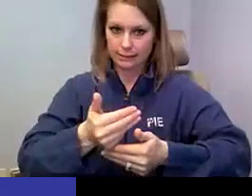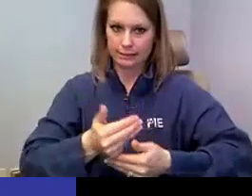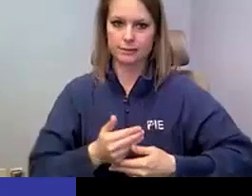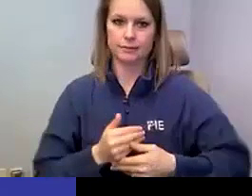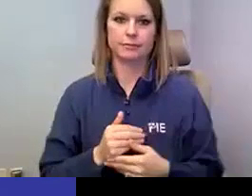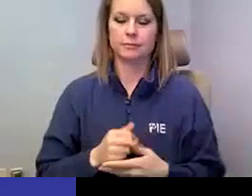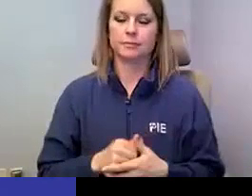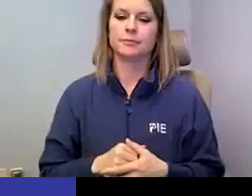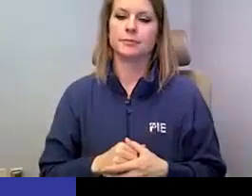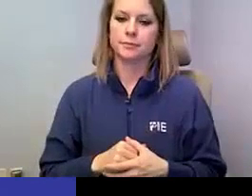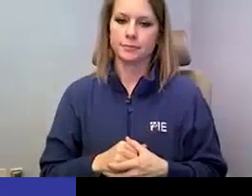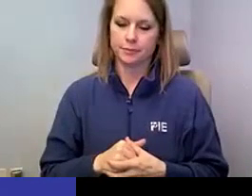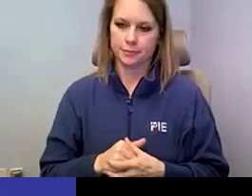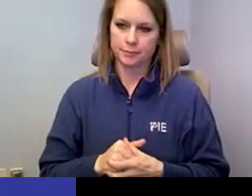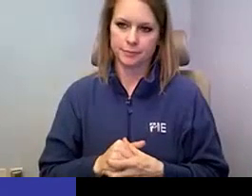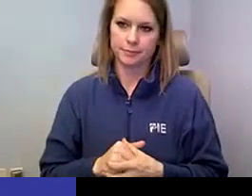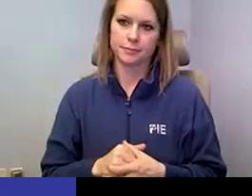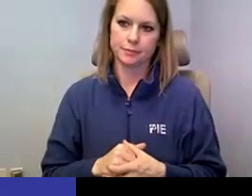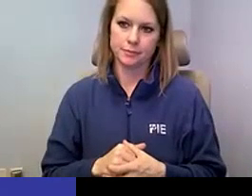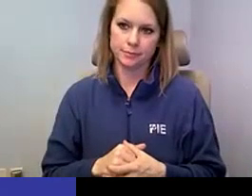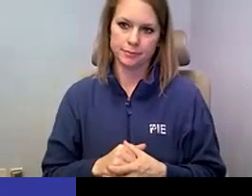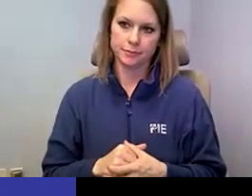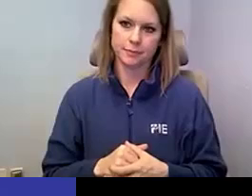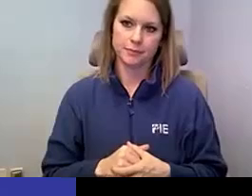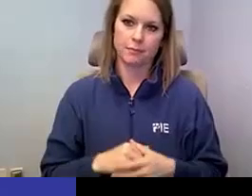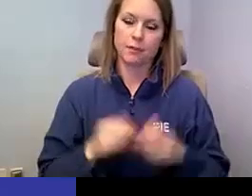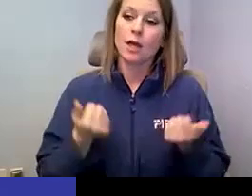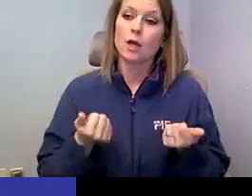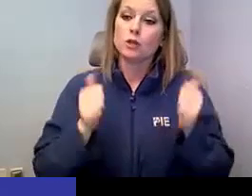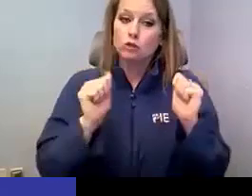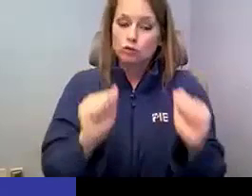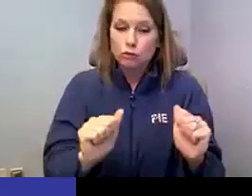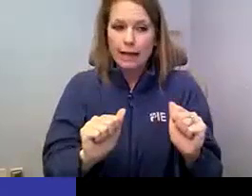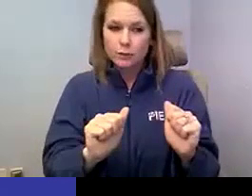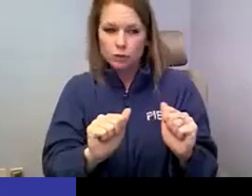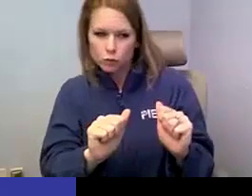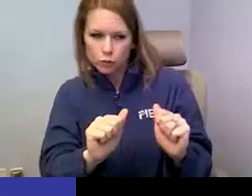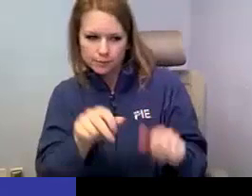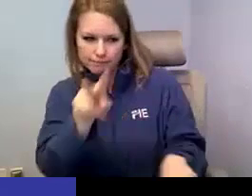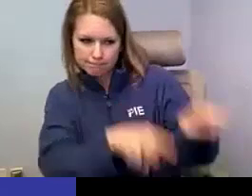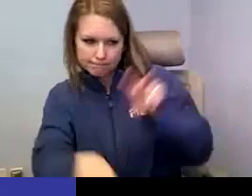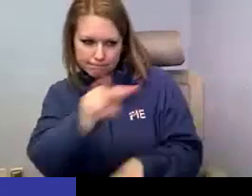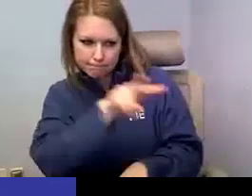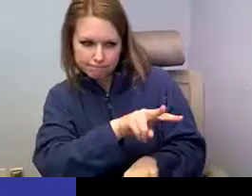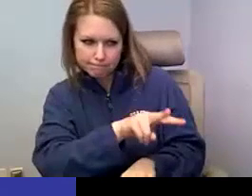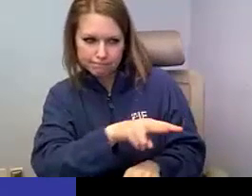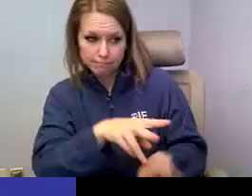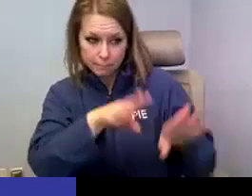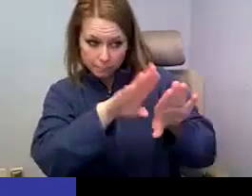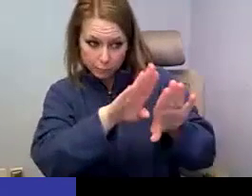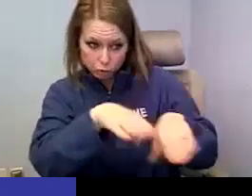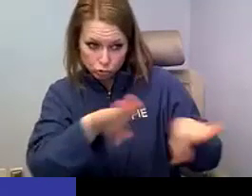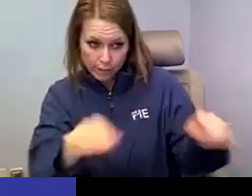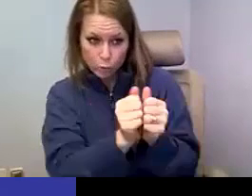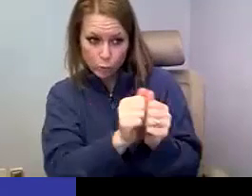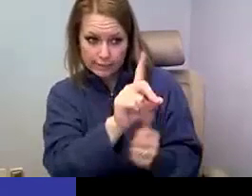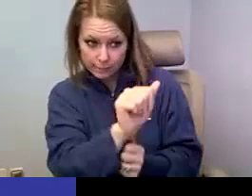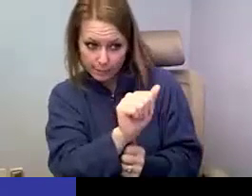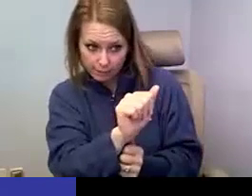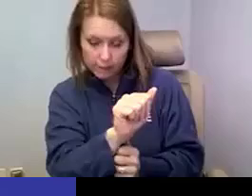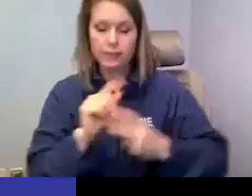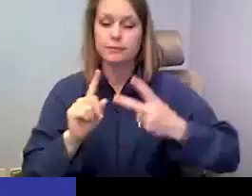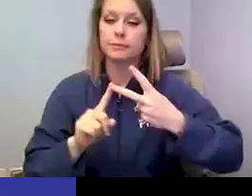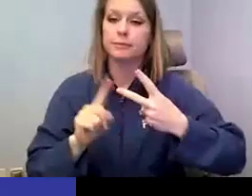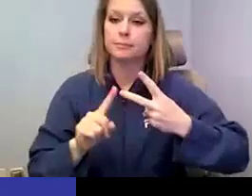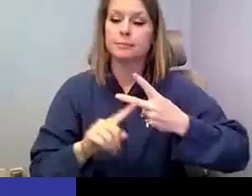procedures to determine if the child is a child with a disability or continues to be, and to determine the educational